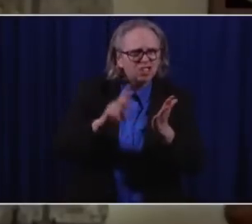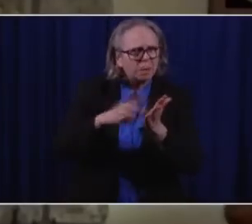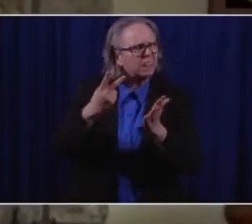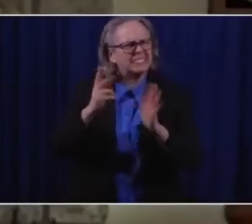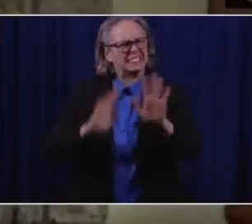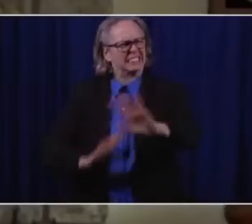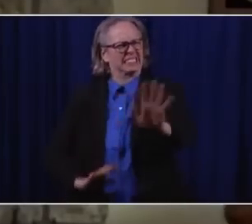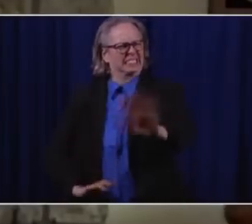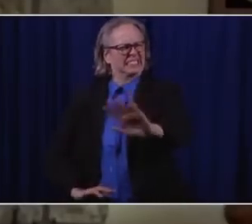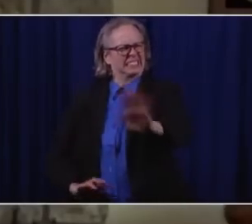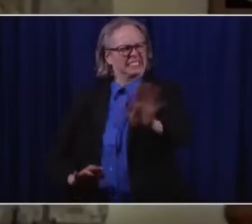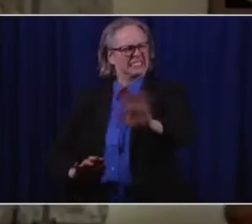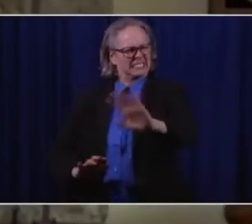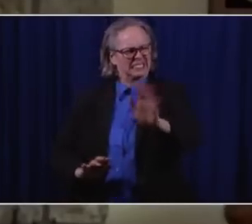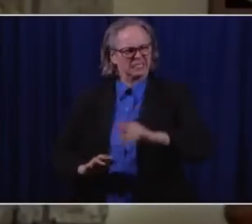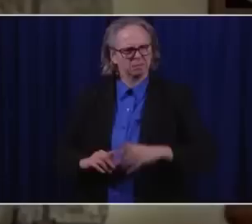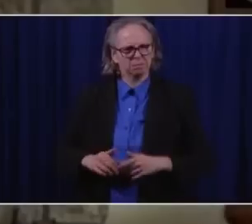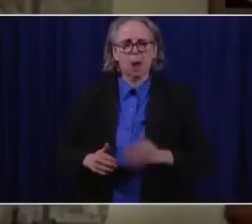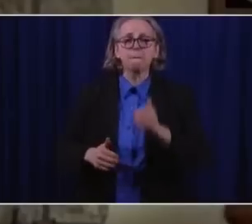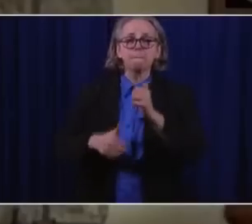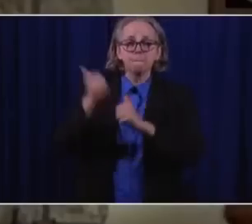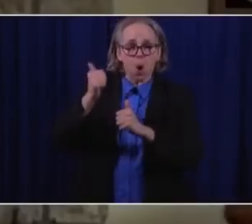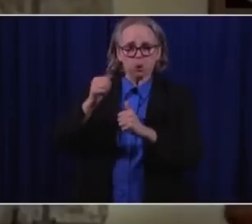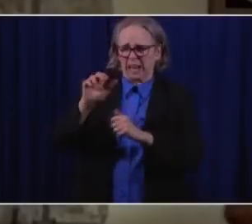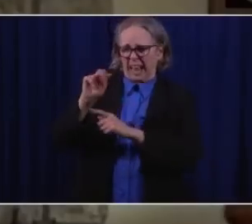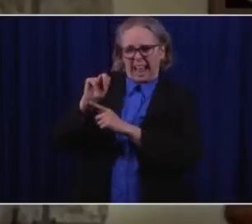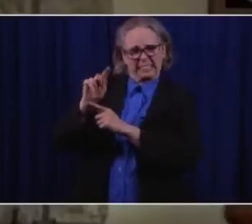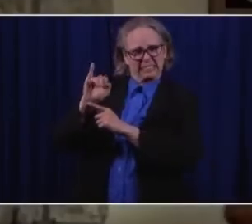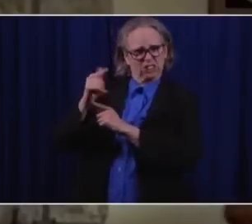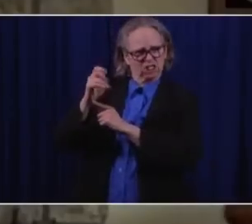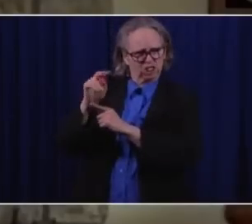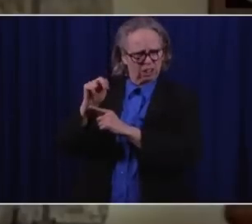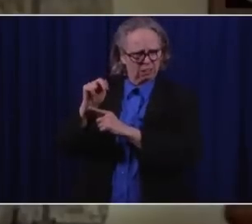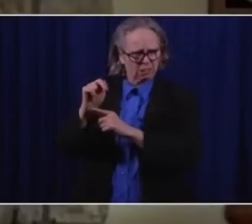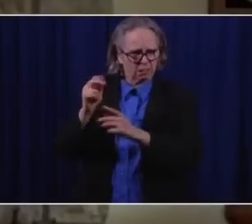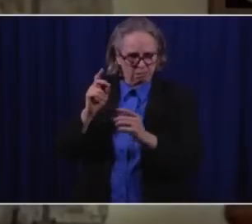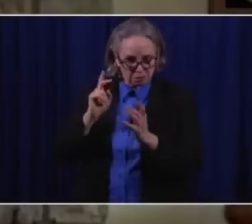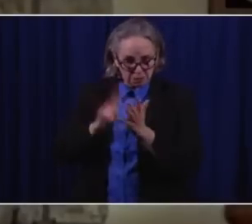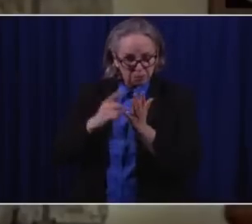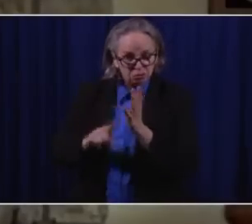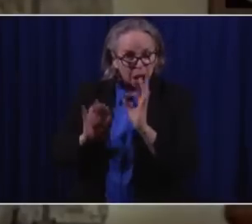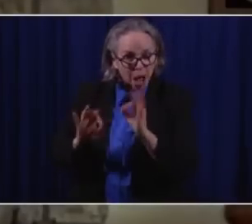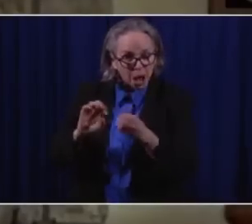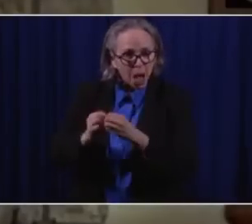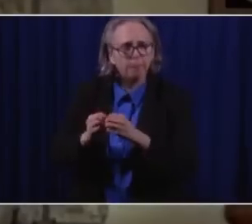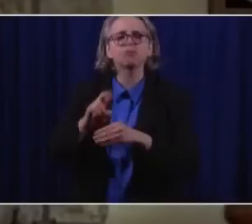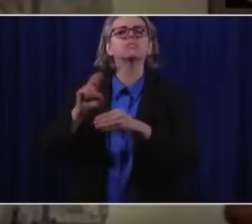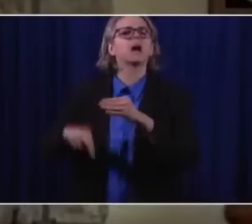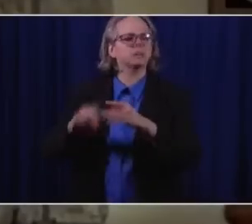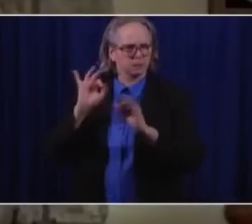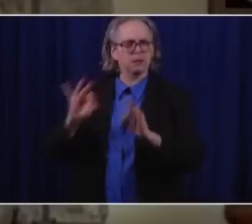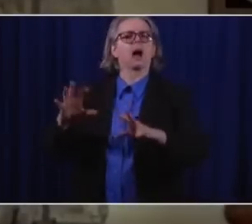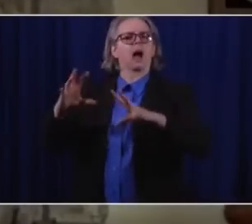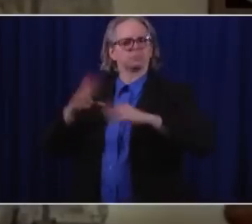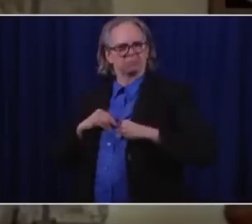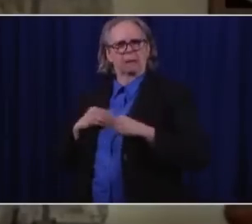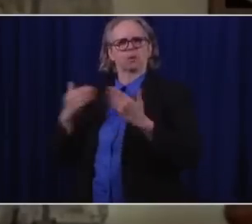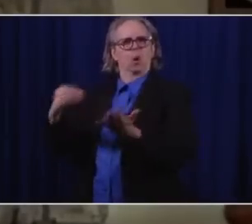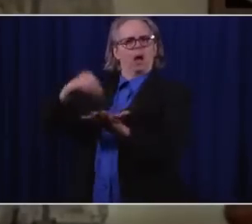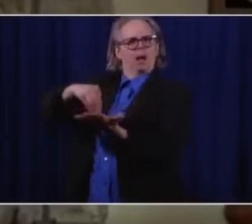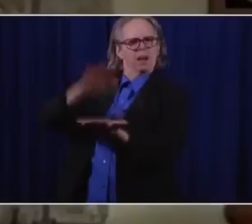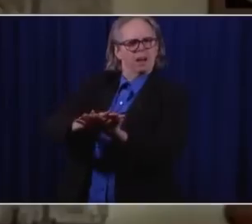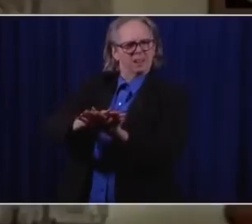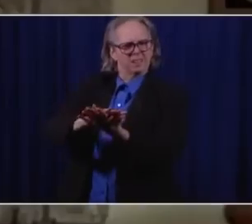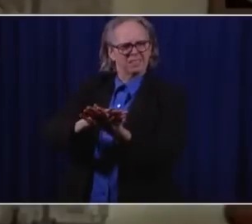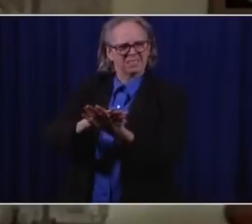that in most cases they clear and they become positives. But it's only by going through that process of getting the data.